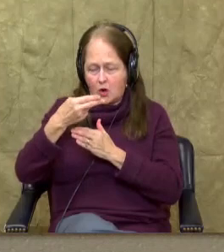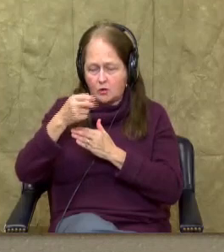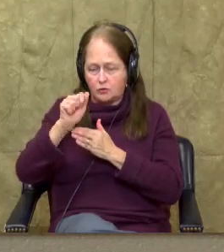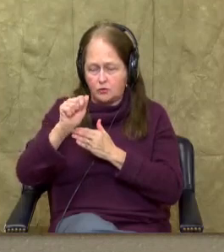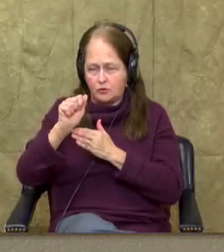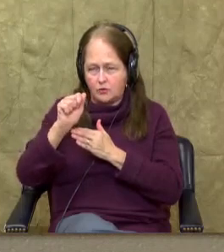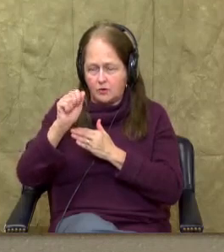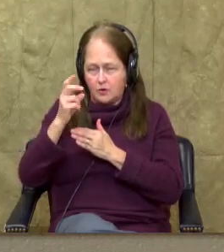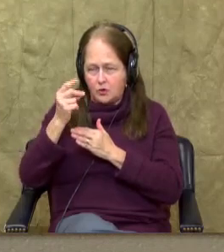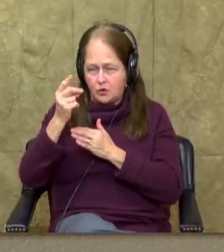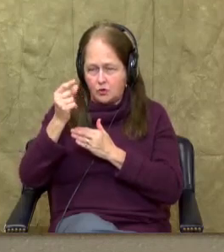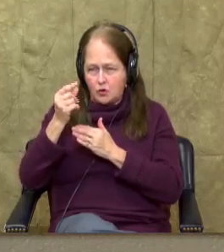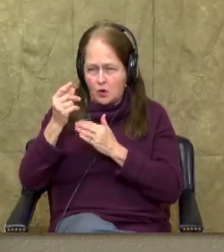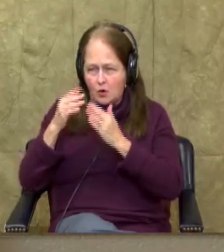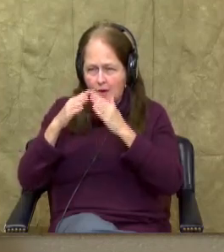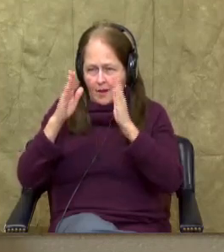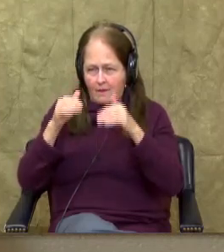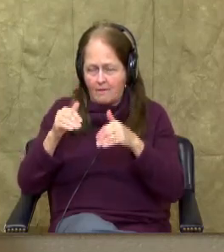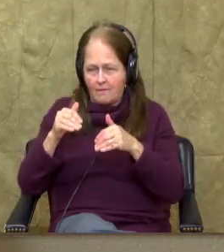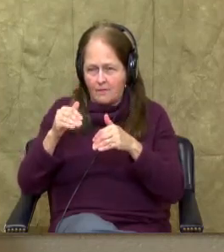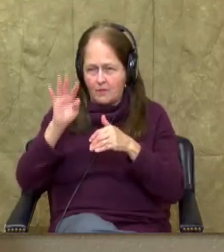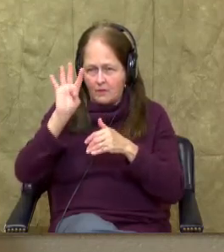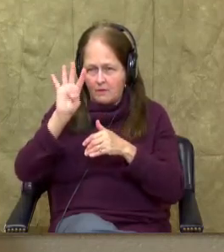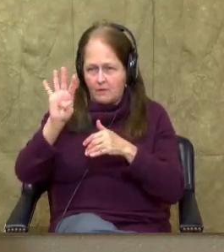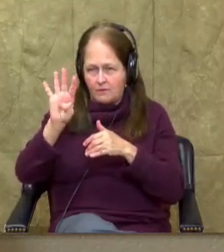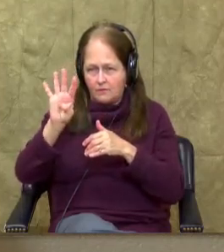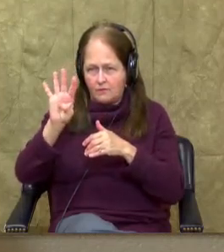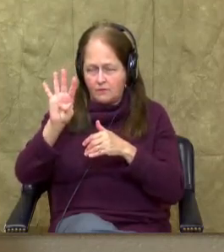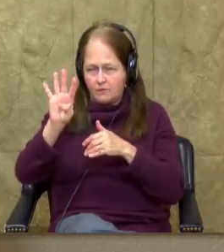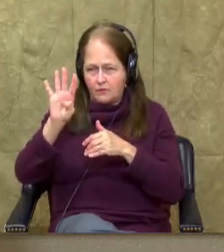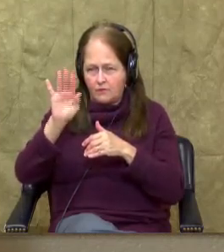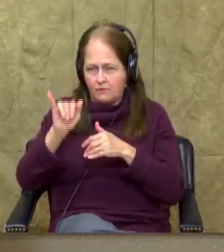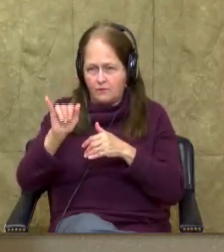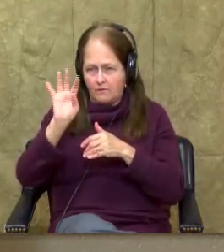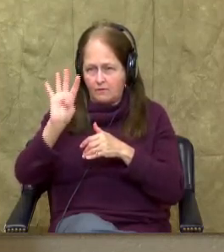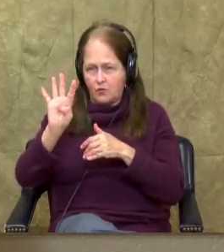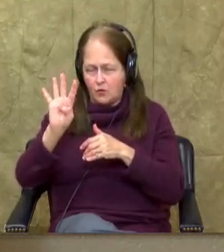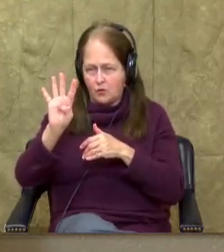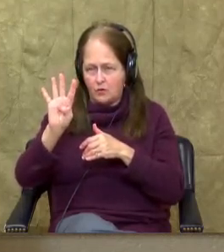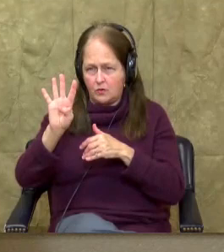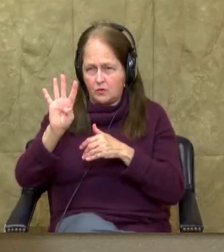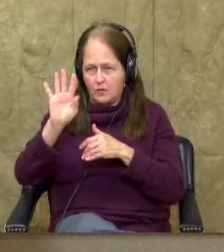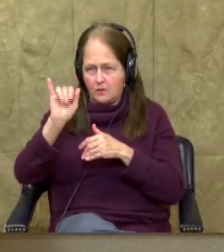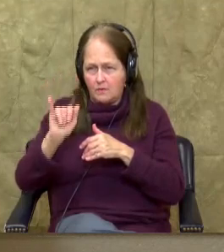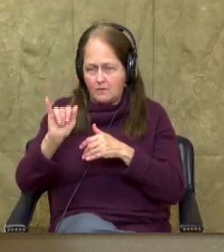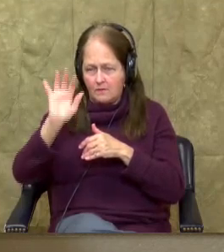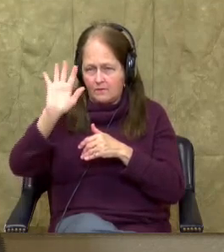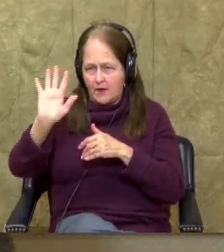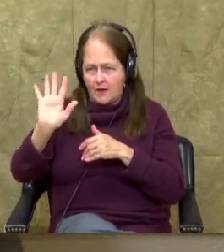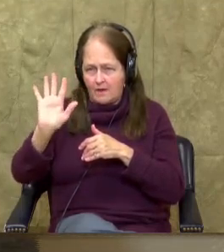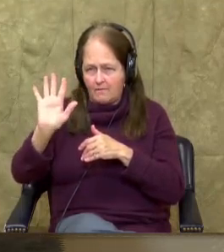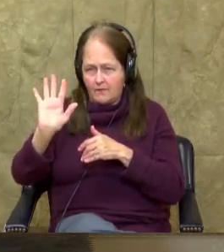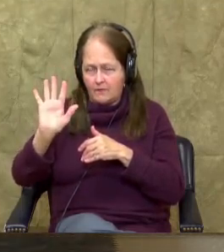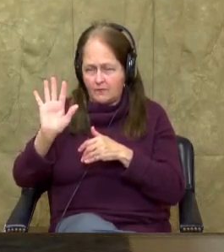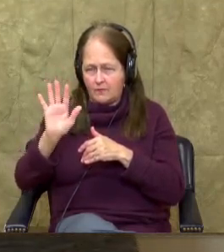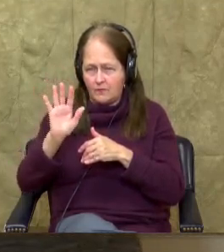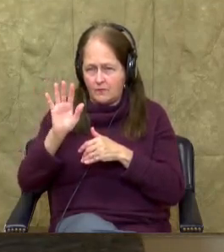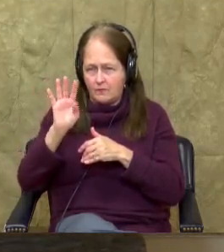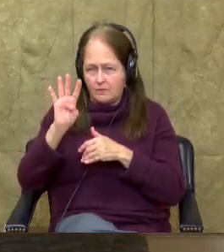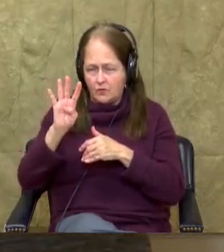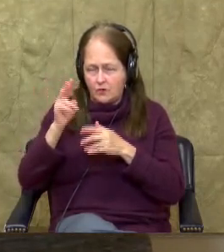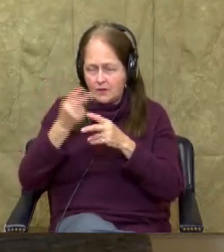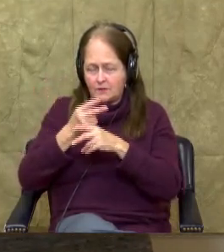doghouse has the dimensions of 4 by 4 by 5. So 4